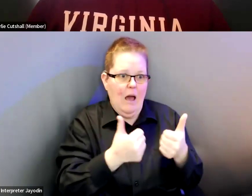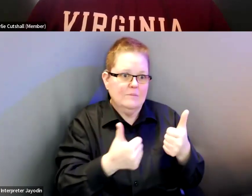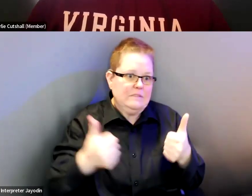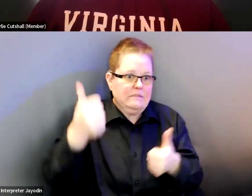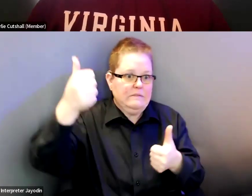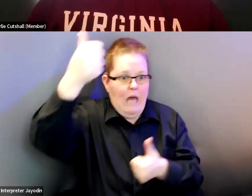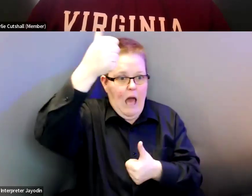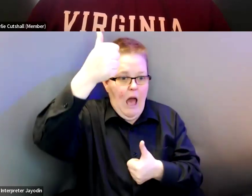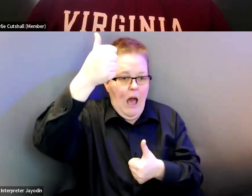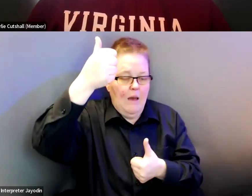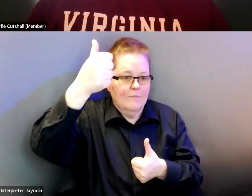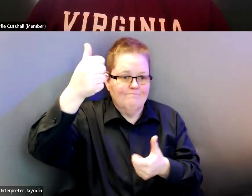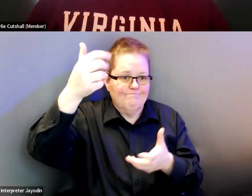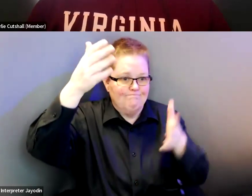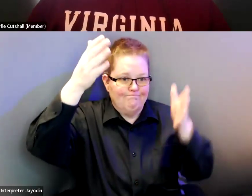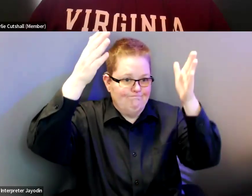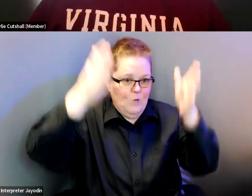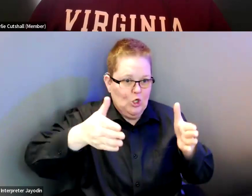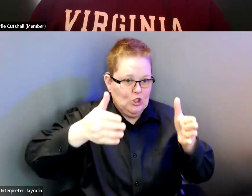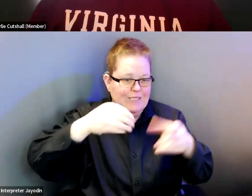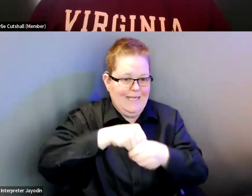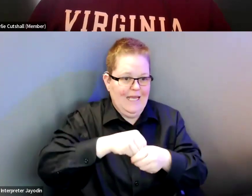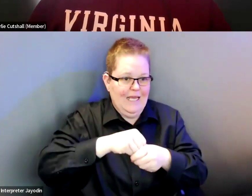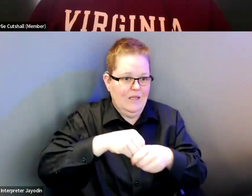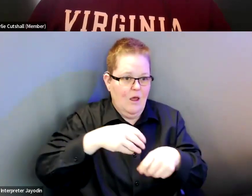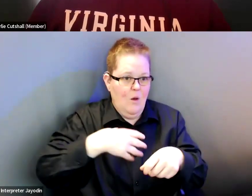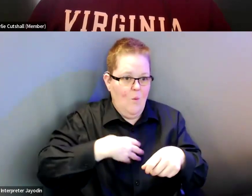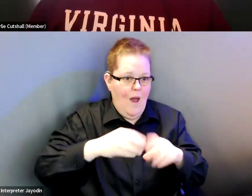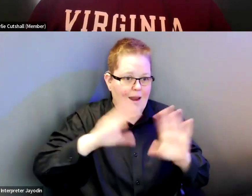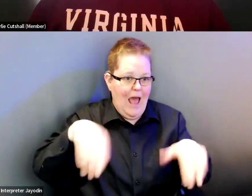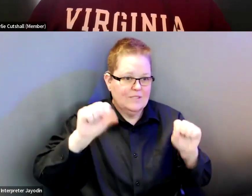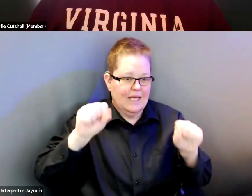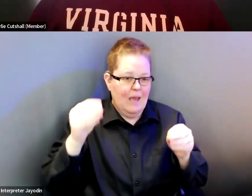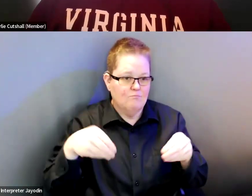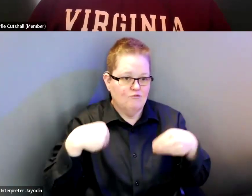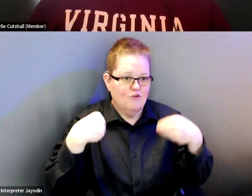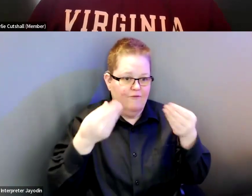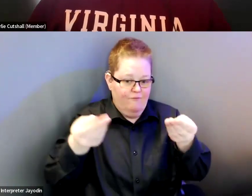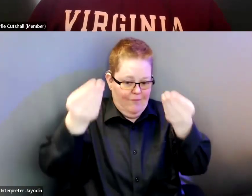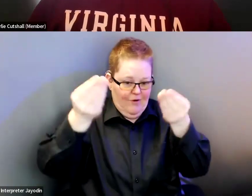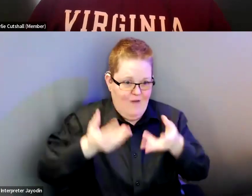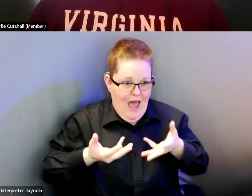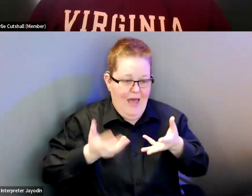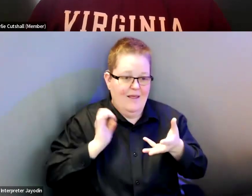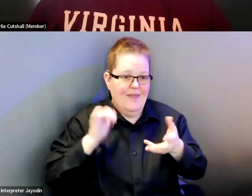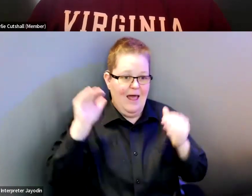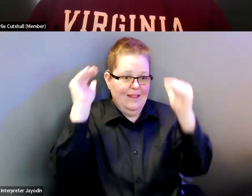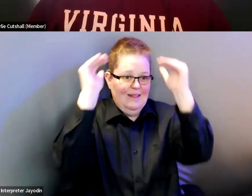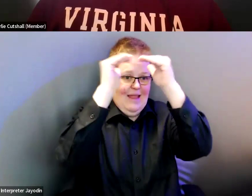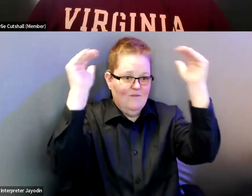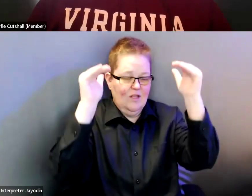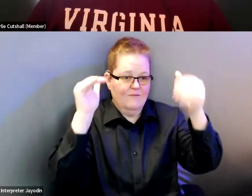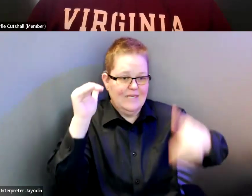official or whoever it is within the White House that can provide that level of perspective, insight, and